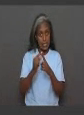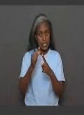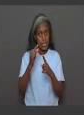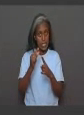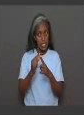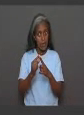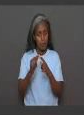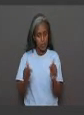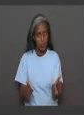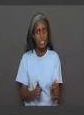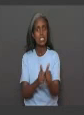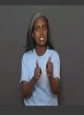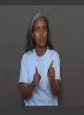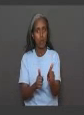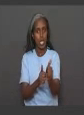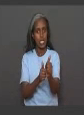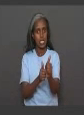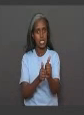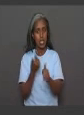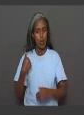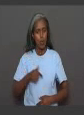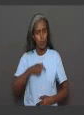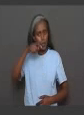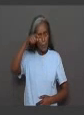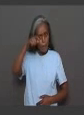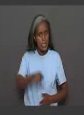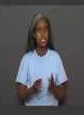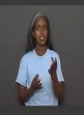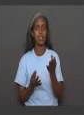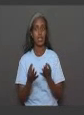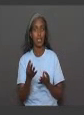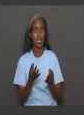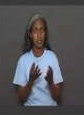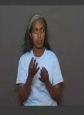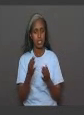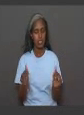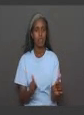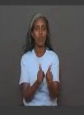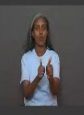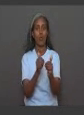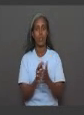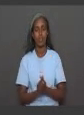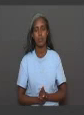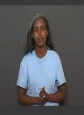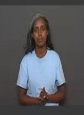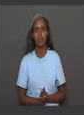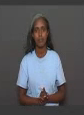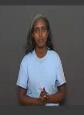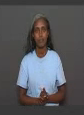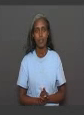terms of a sequence, we must express the following.